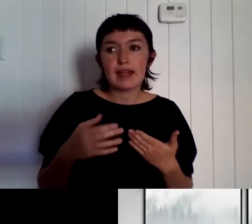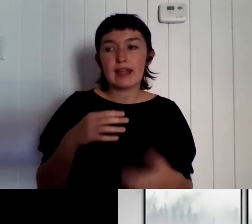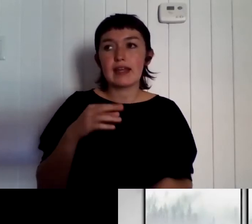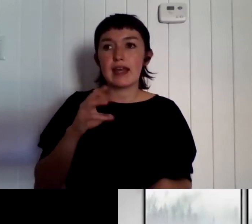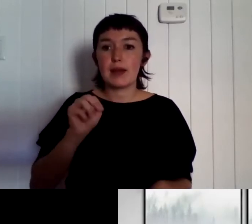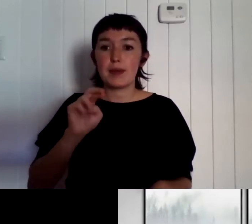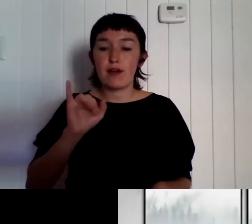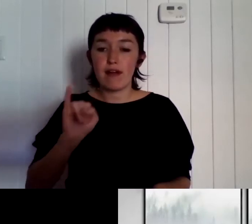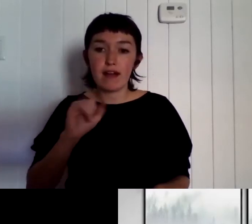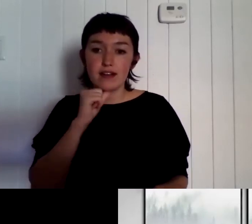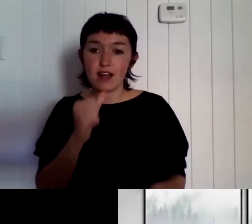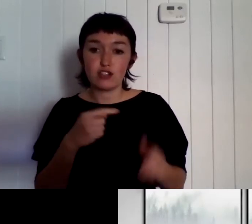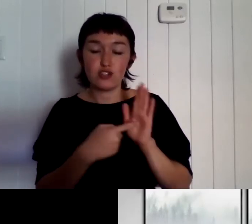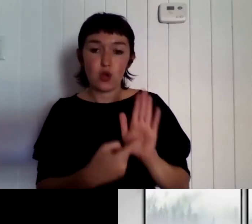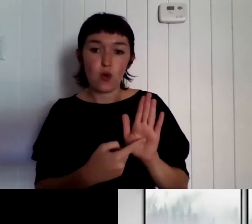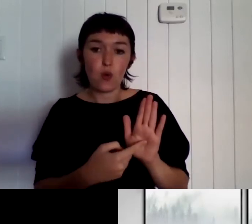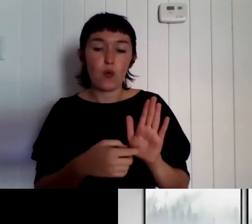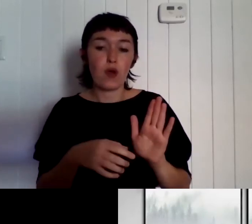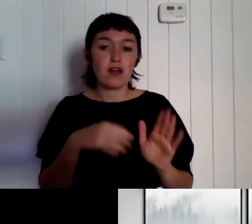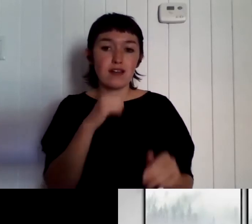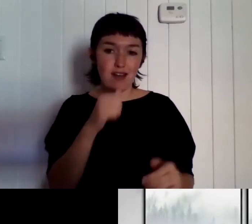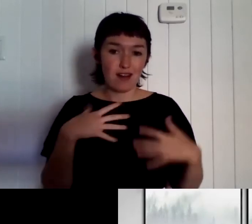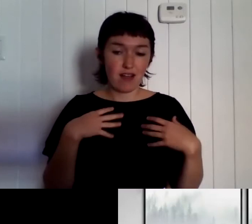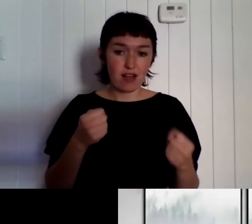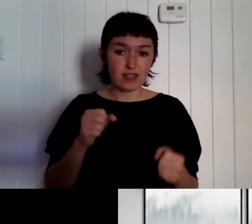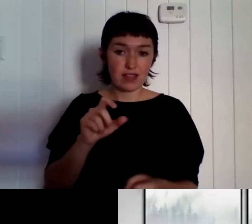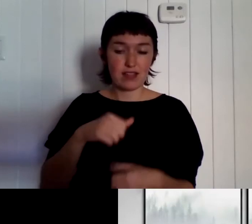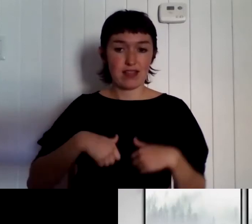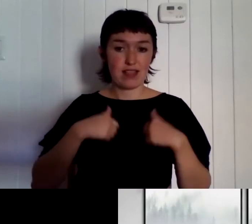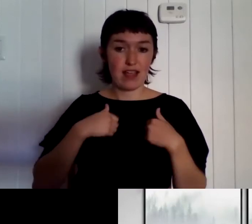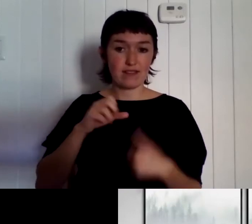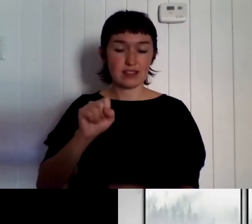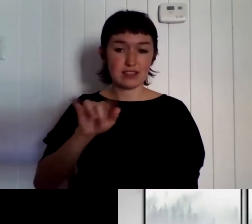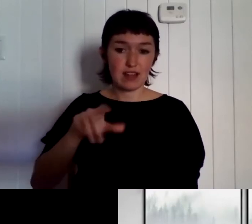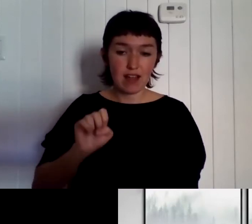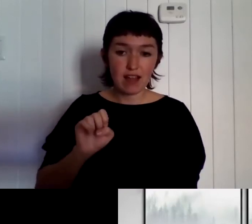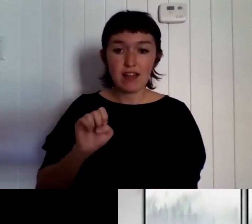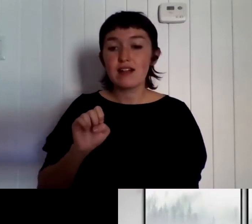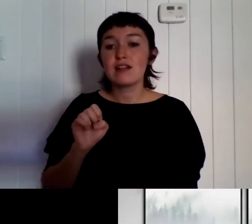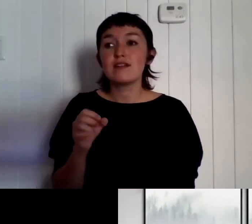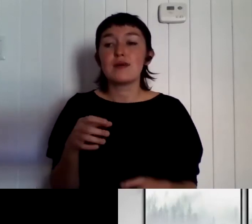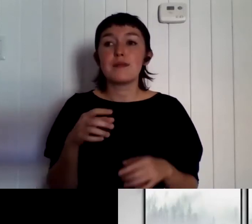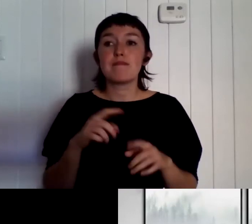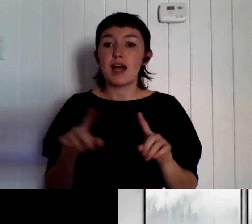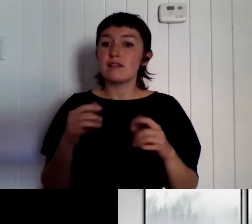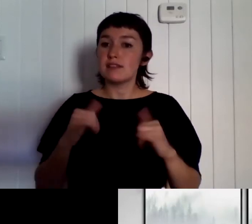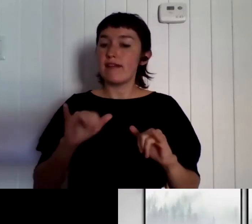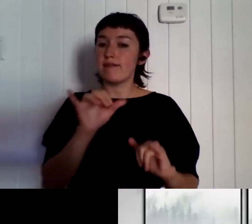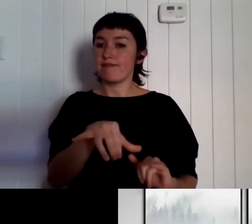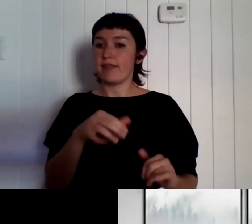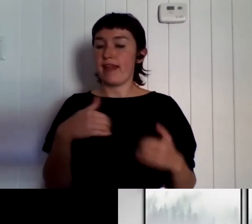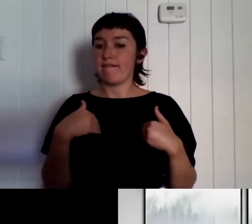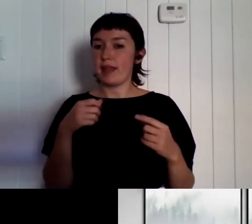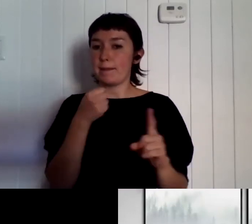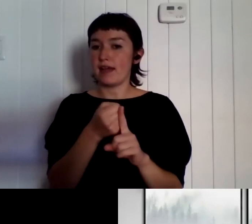just because we can't measure it with a tool like MRI doesn't mean that it's not having an impact. Cool, thank you. The